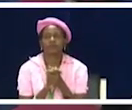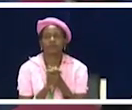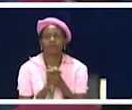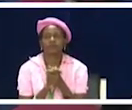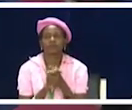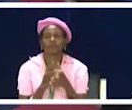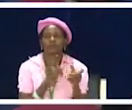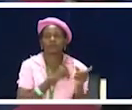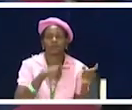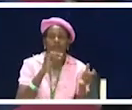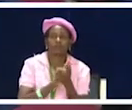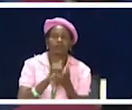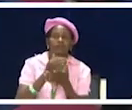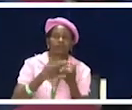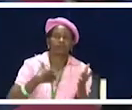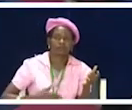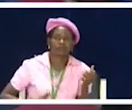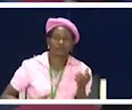The Lord says